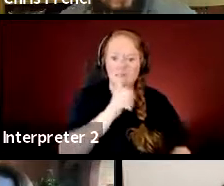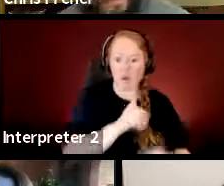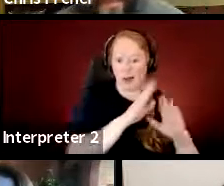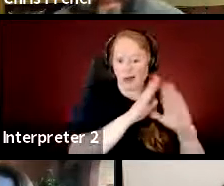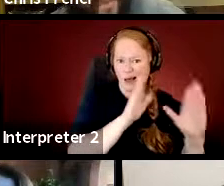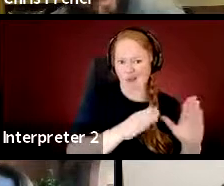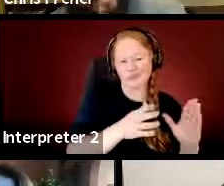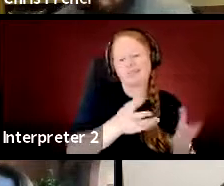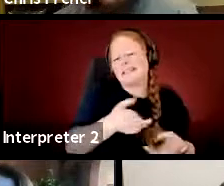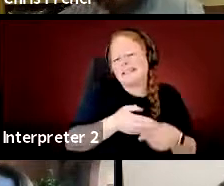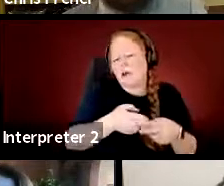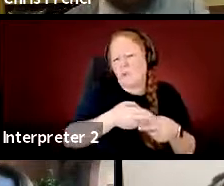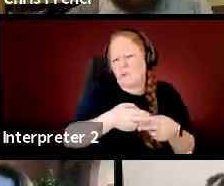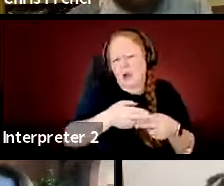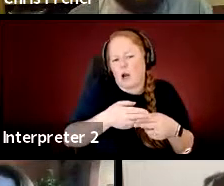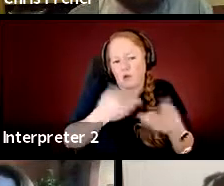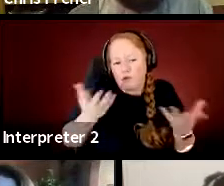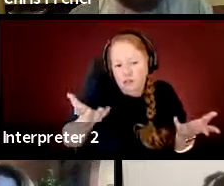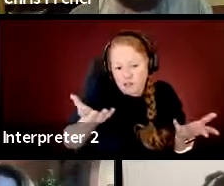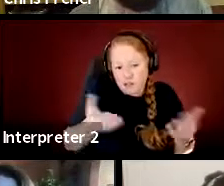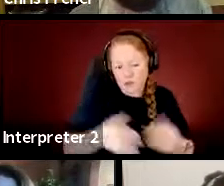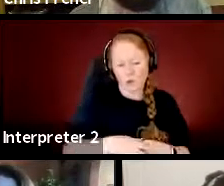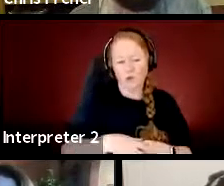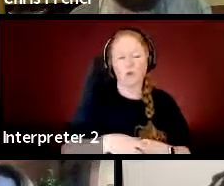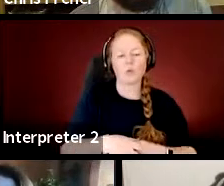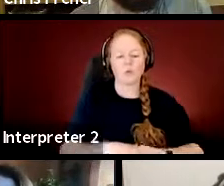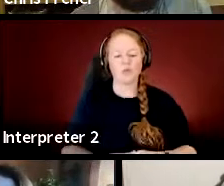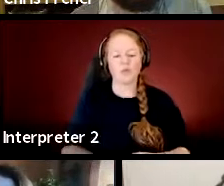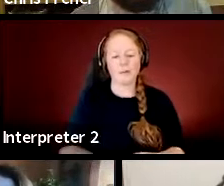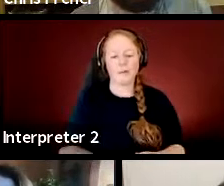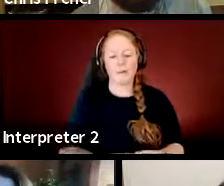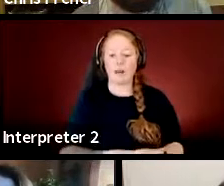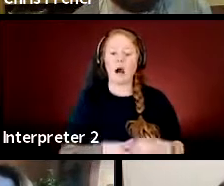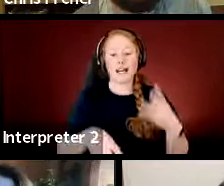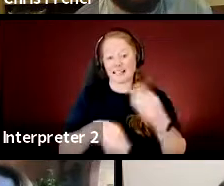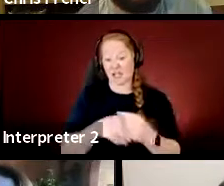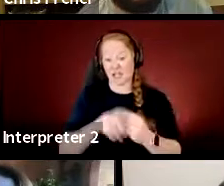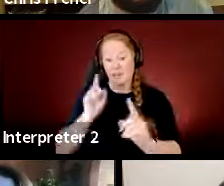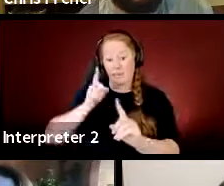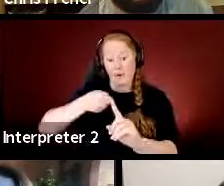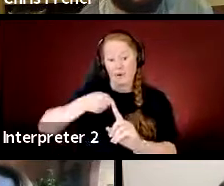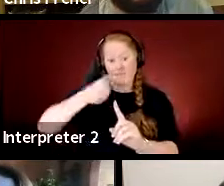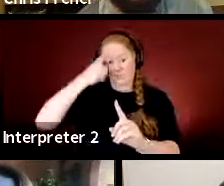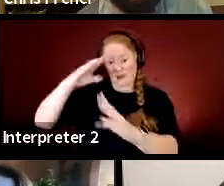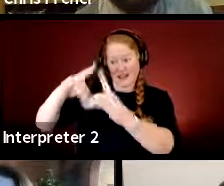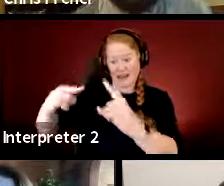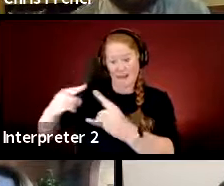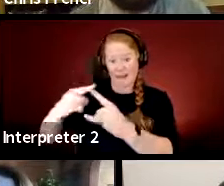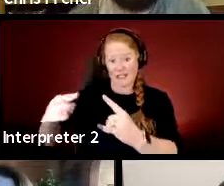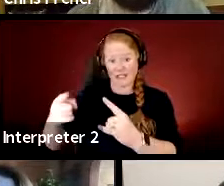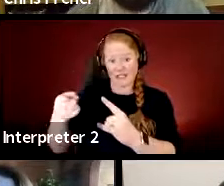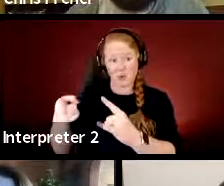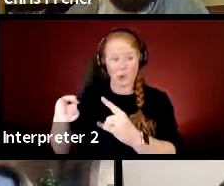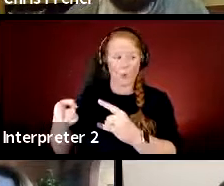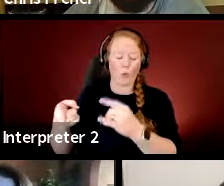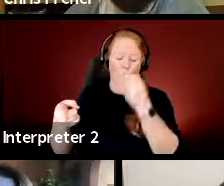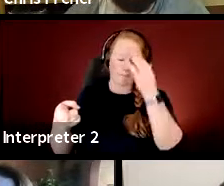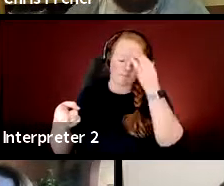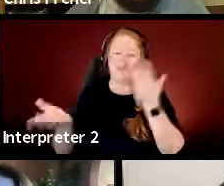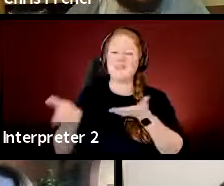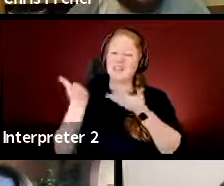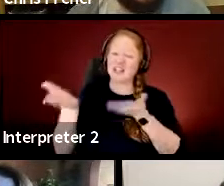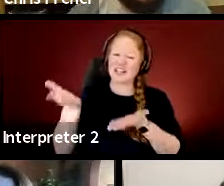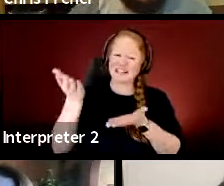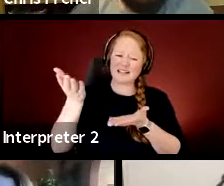temporary. Additionally, on the point of the encampment, I want to suggest that we think